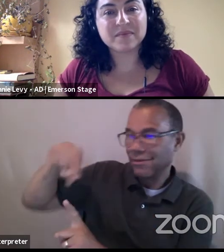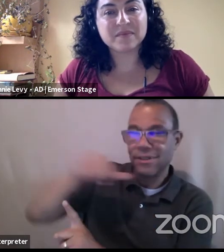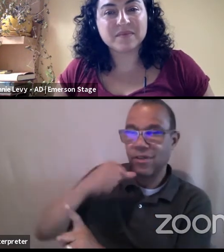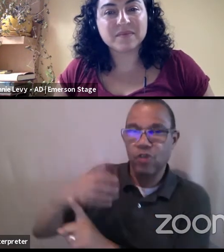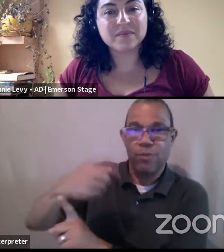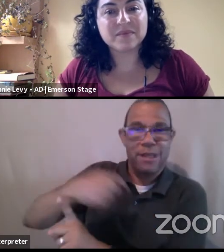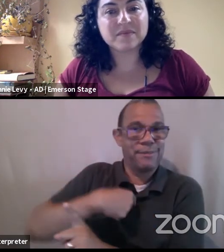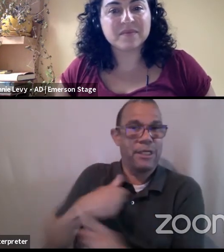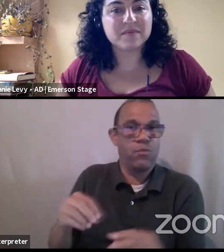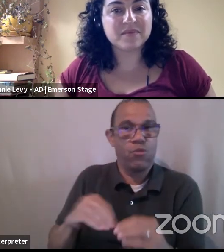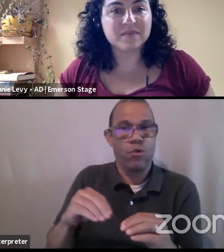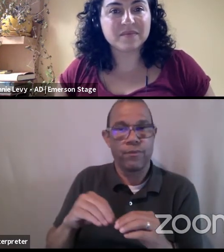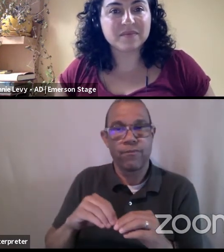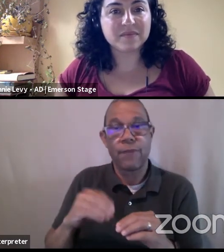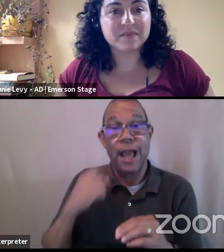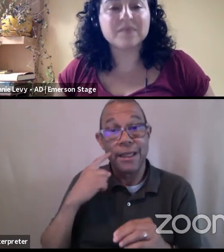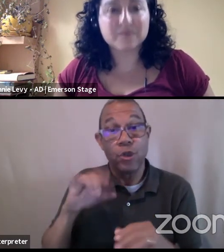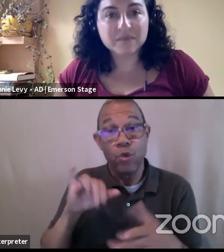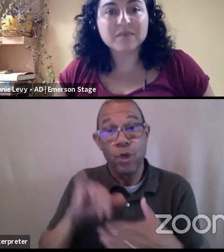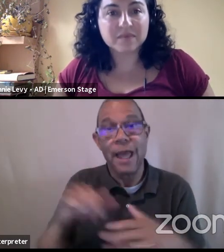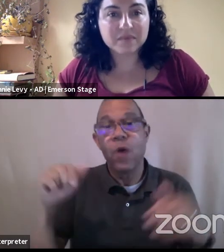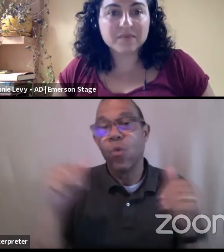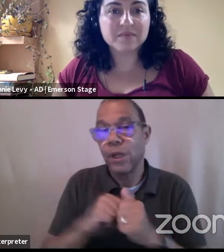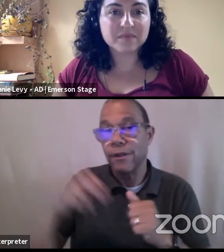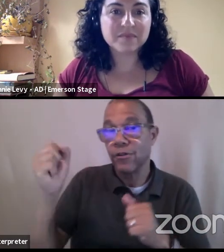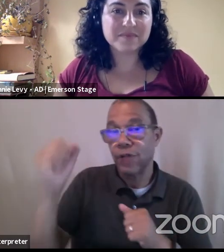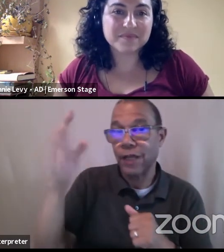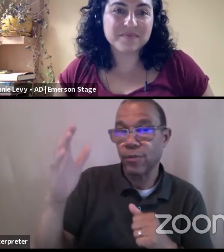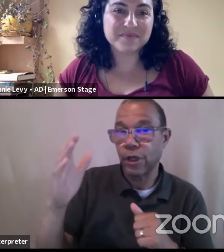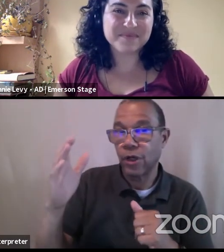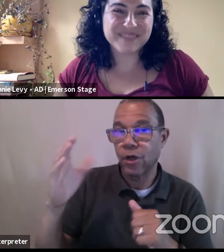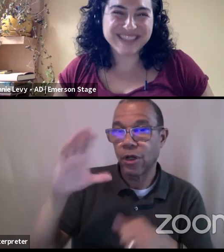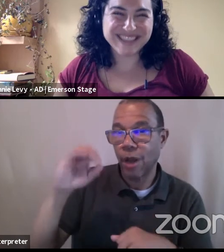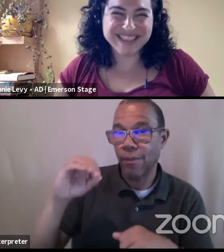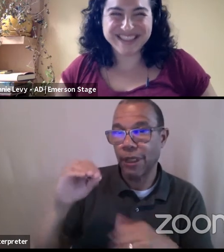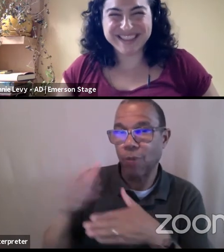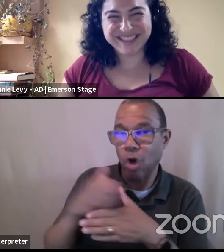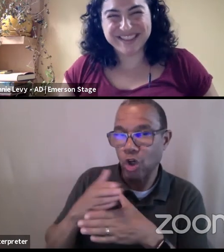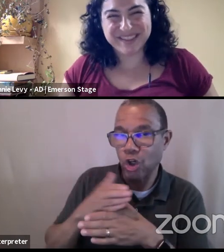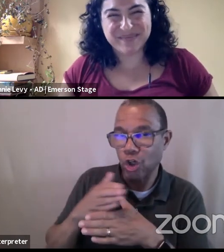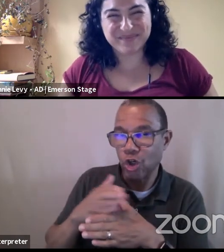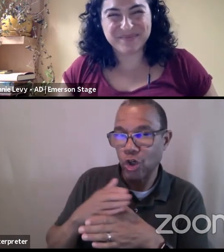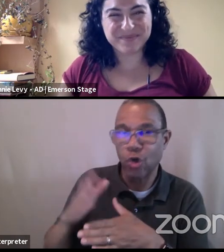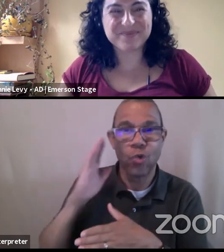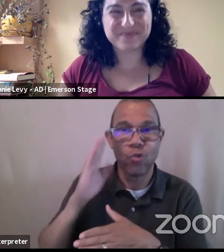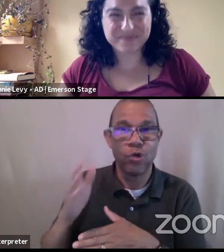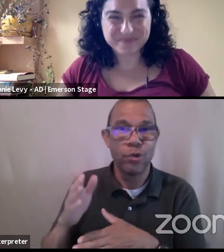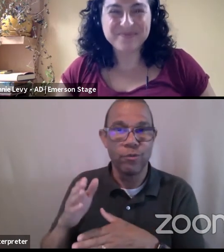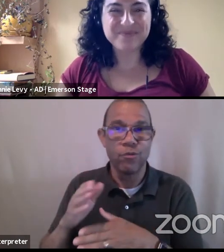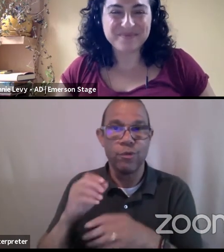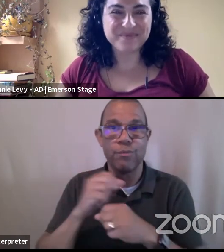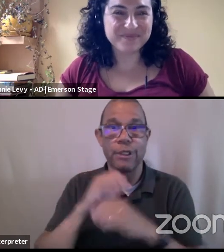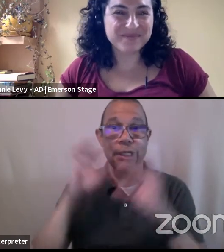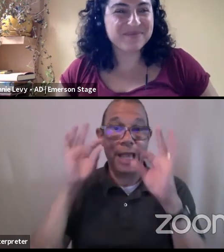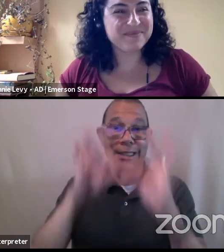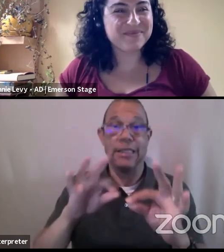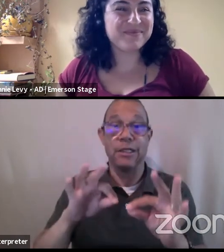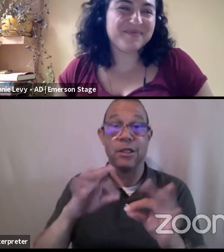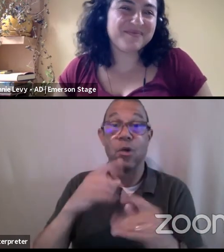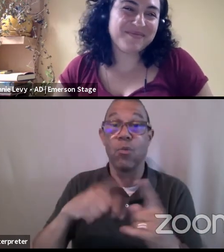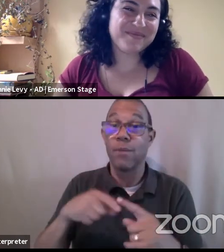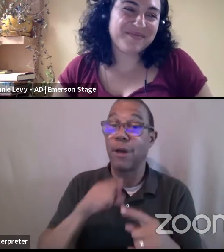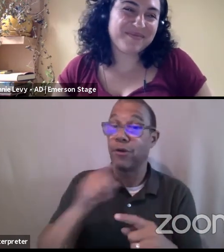think doing it especially with the shakespeare company in partnership would be would be ideal what about you chung